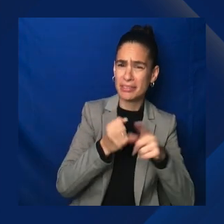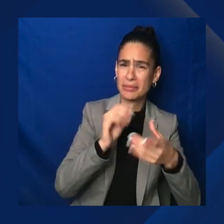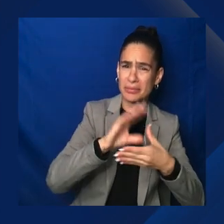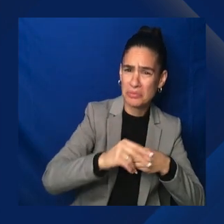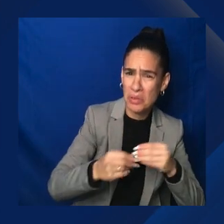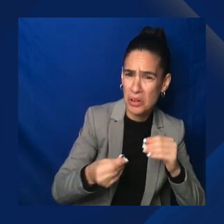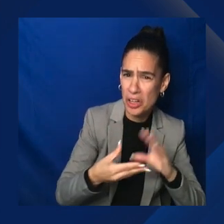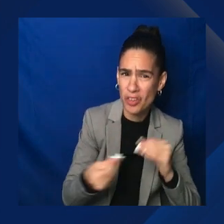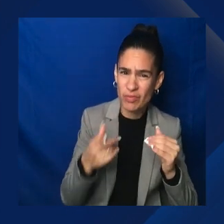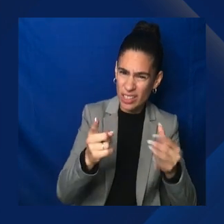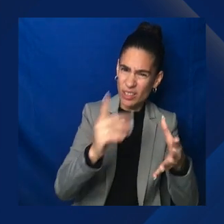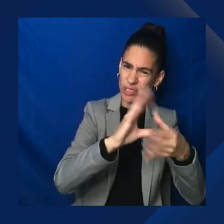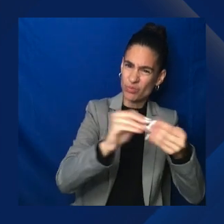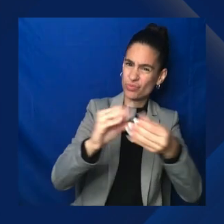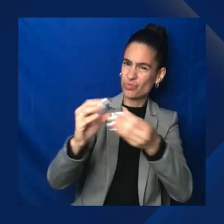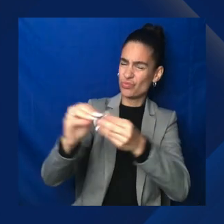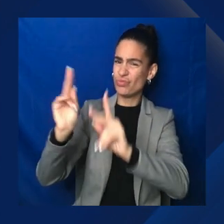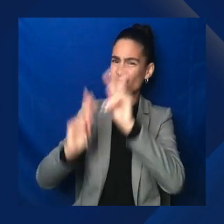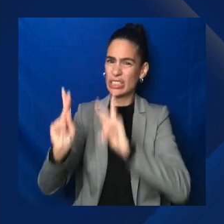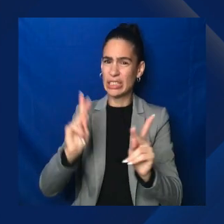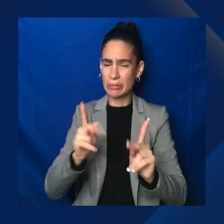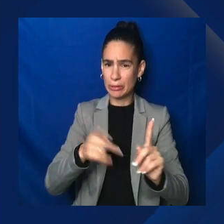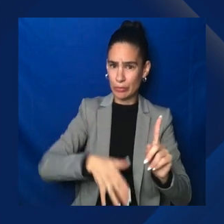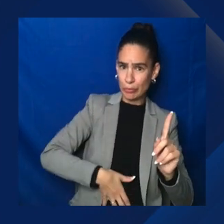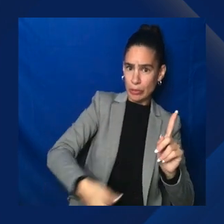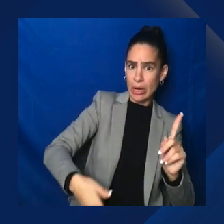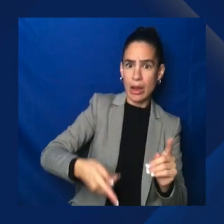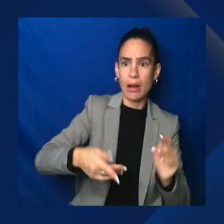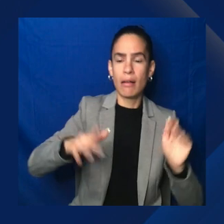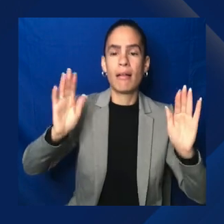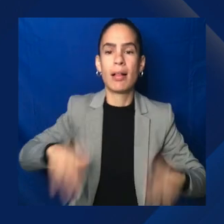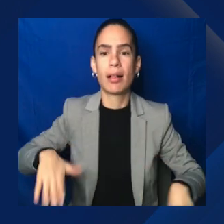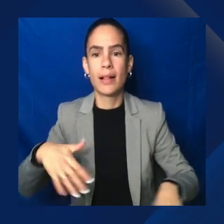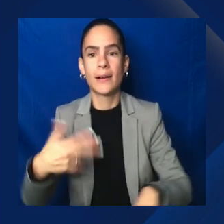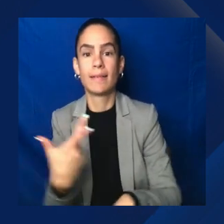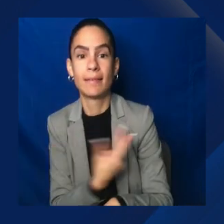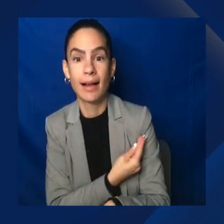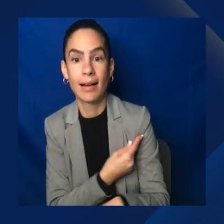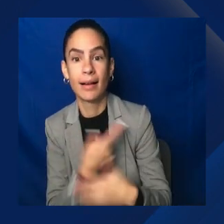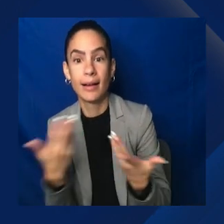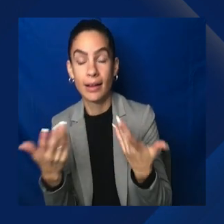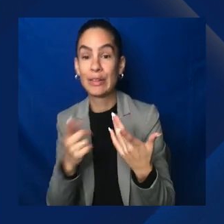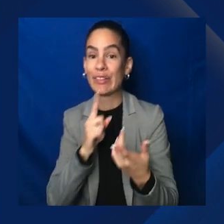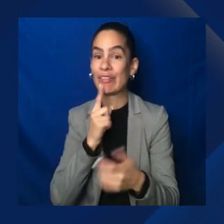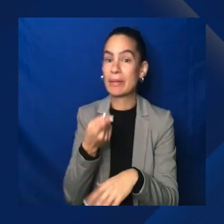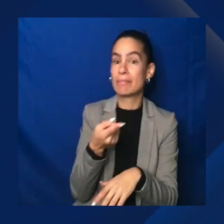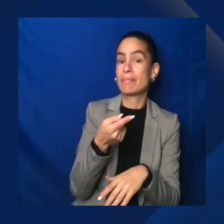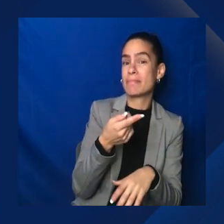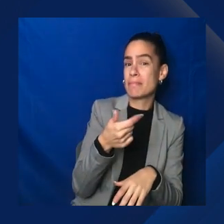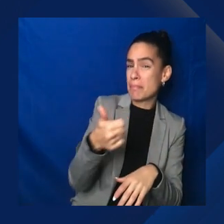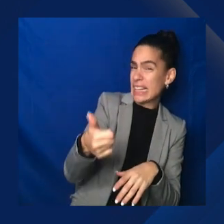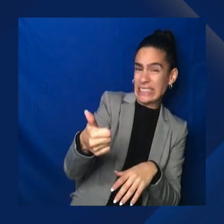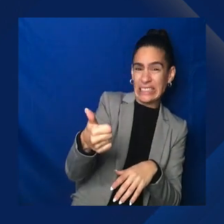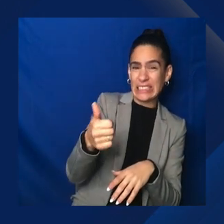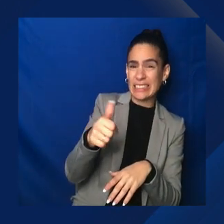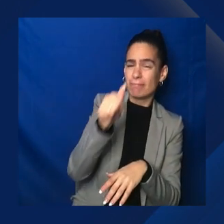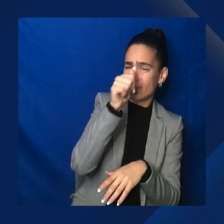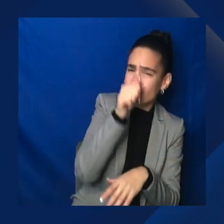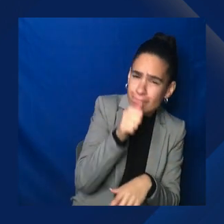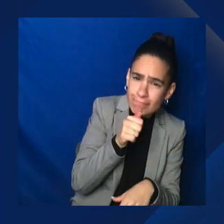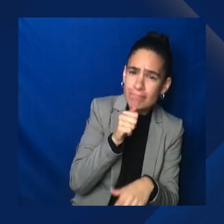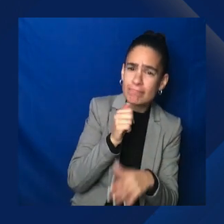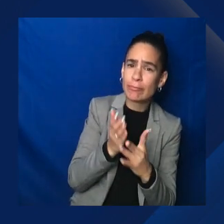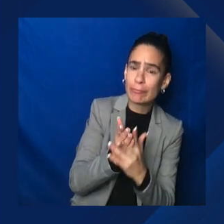say it's better to fare with it than to fare without it. Is that Mike? Like, we're the ones being severely impacted. We already have so many